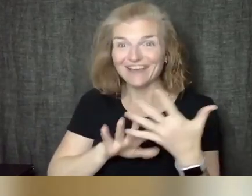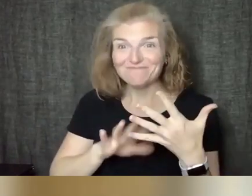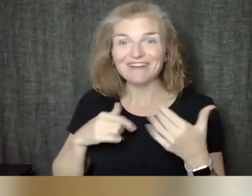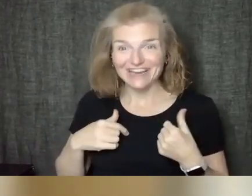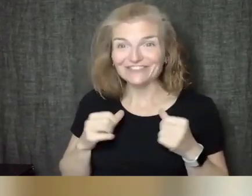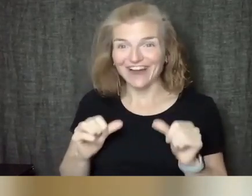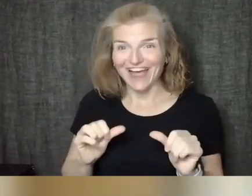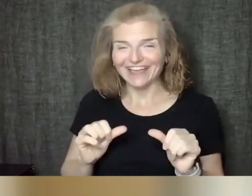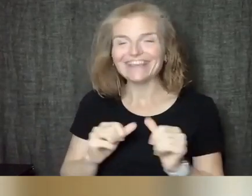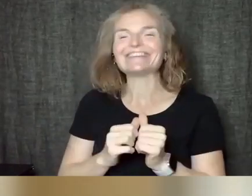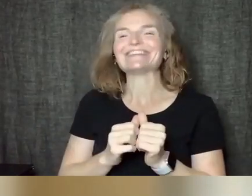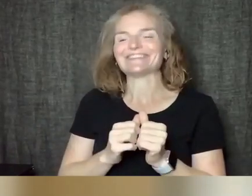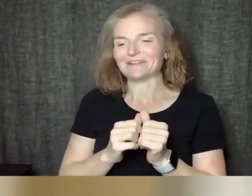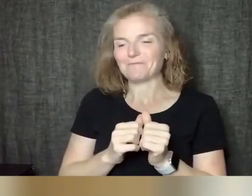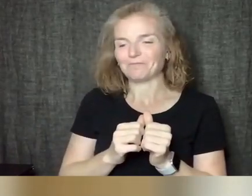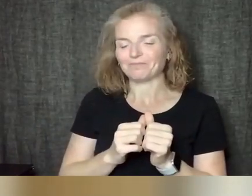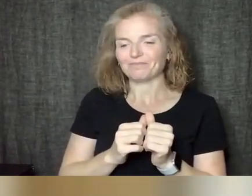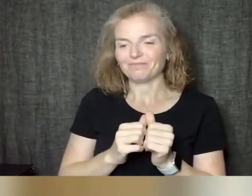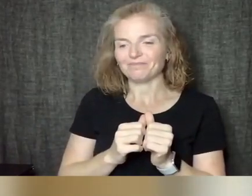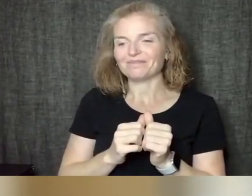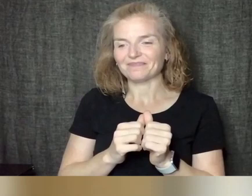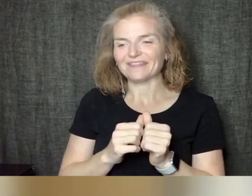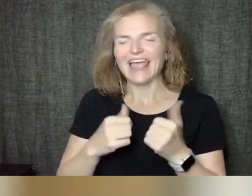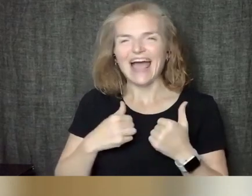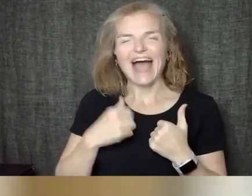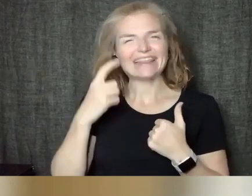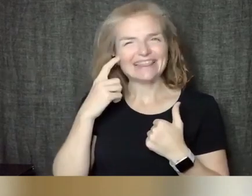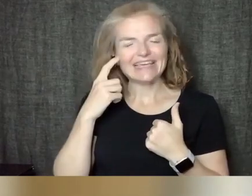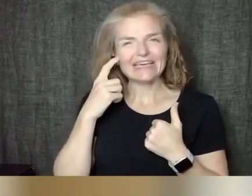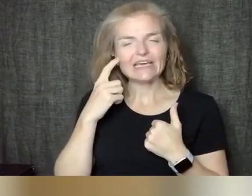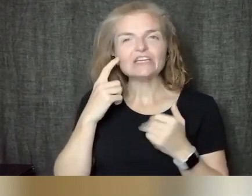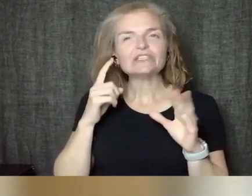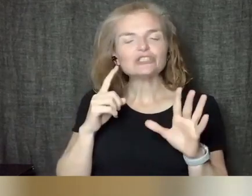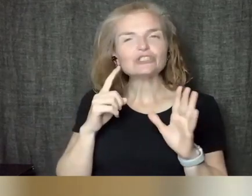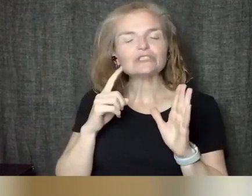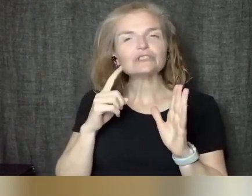something. And I think this gently but regularly